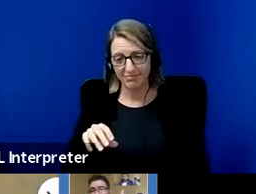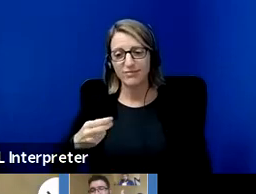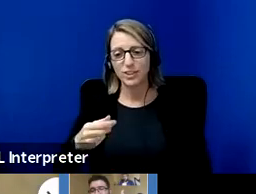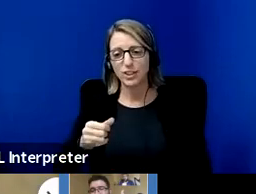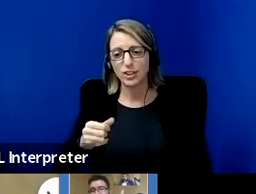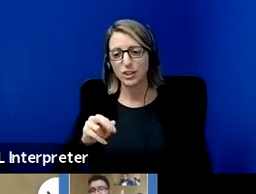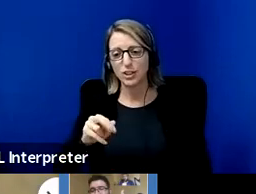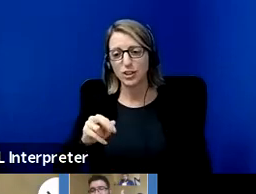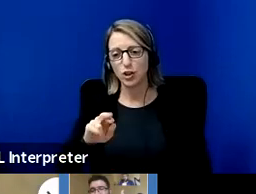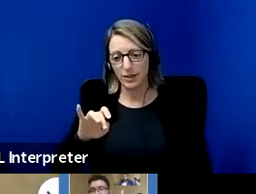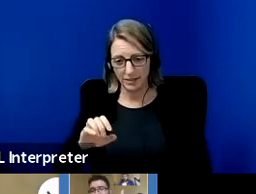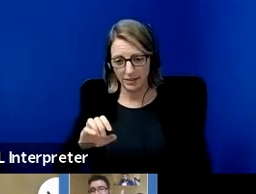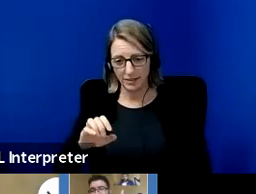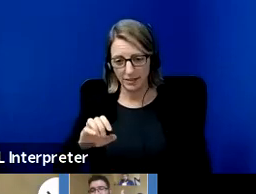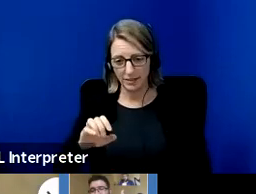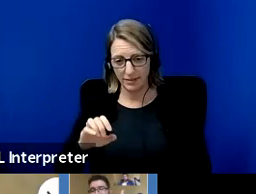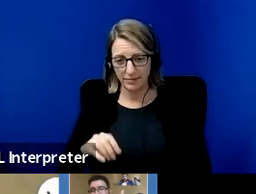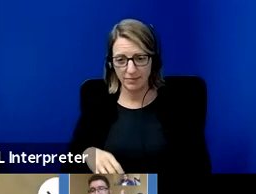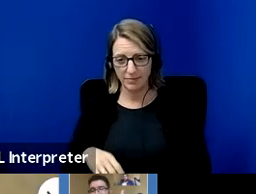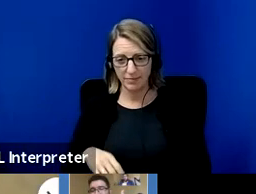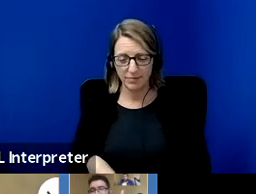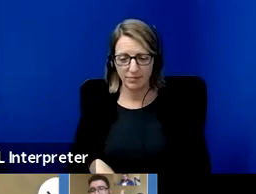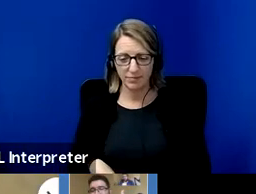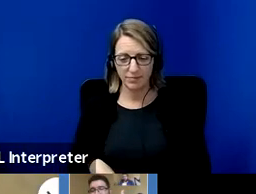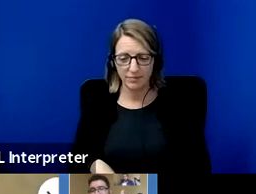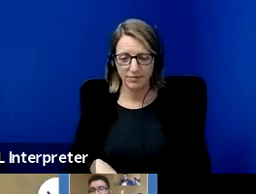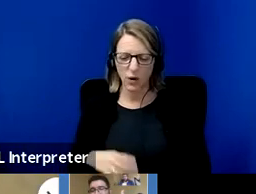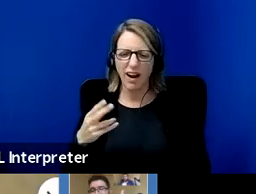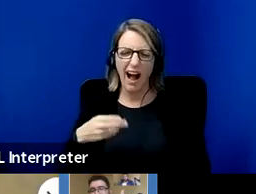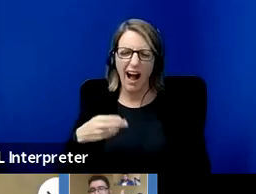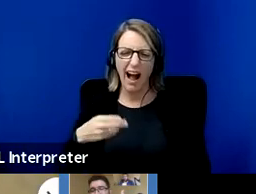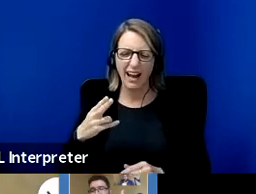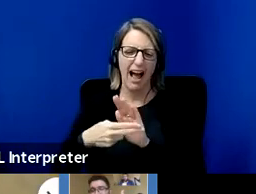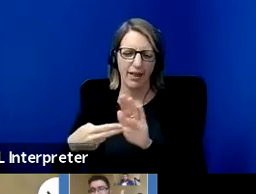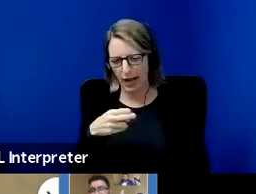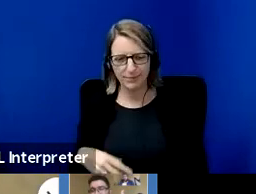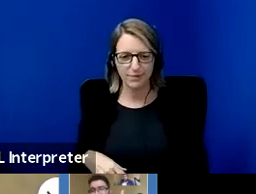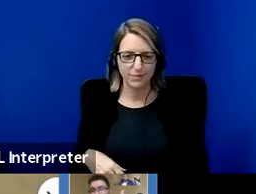I'll choose, or highlighter technically. I can do red and it highlights.